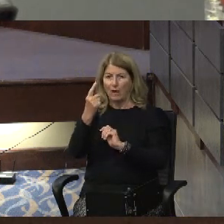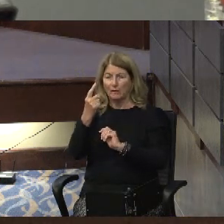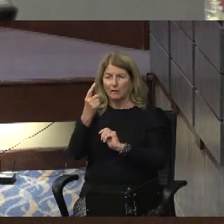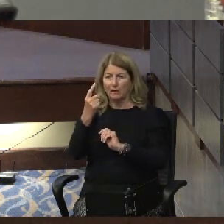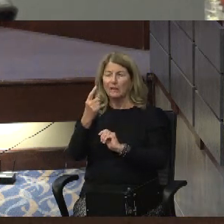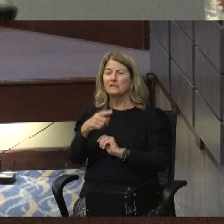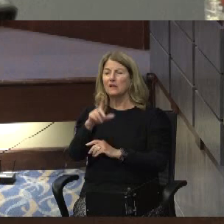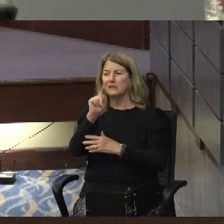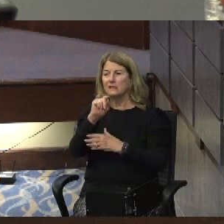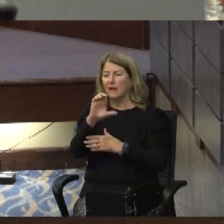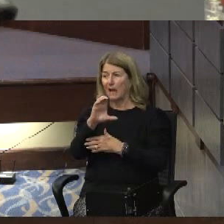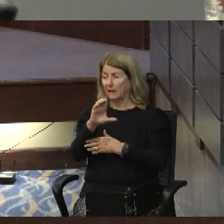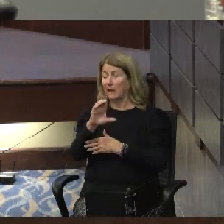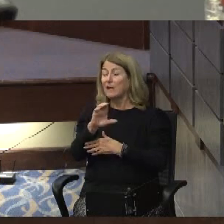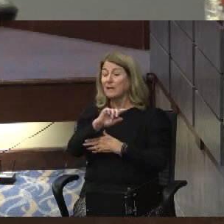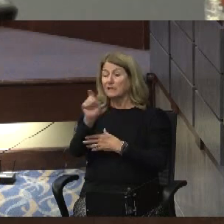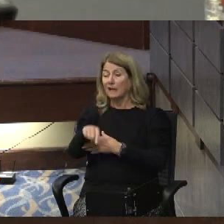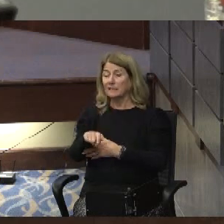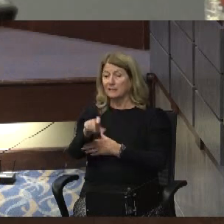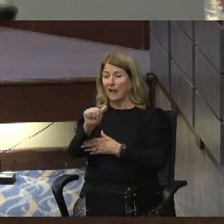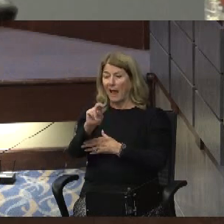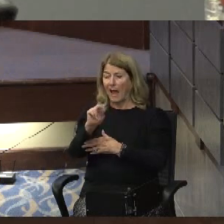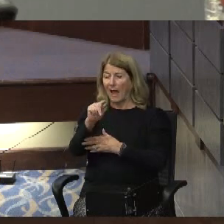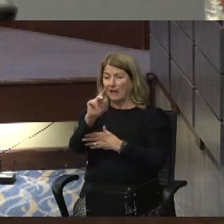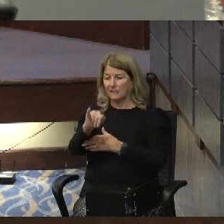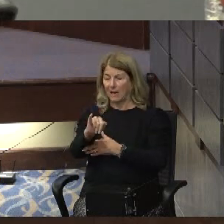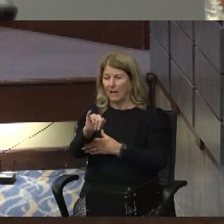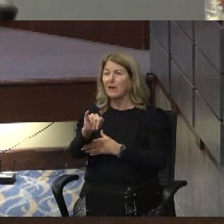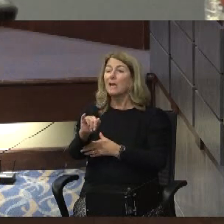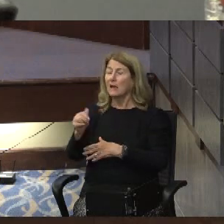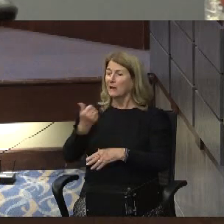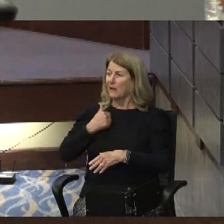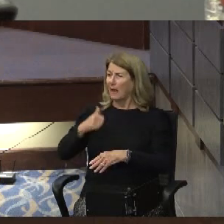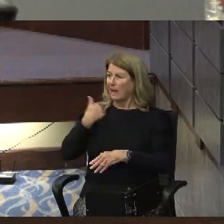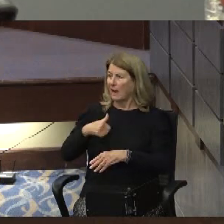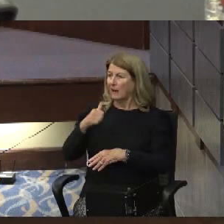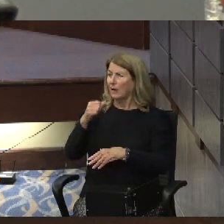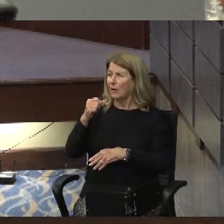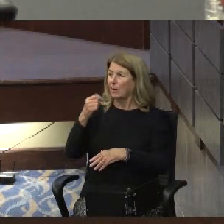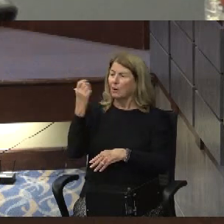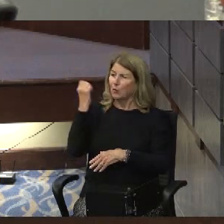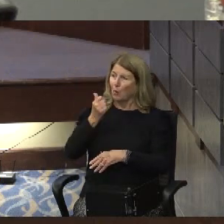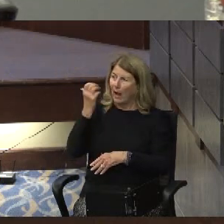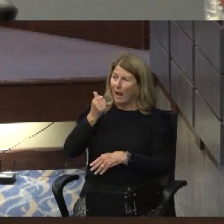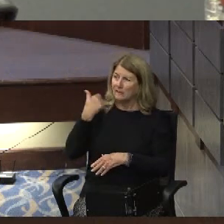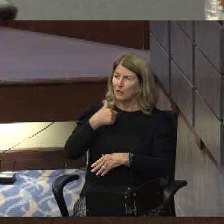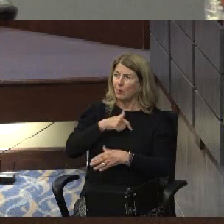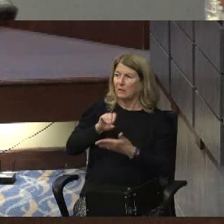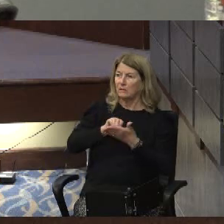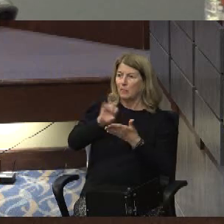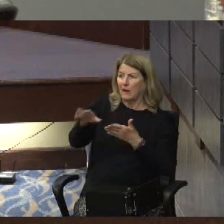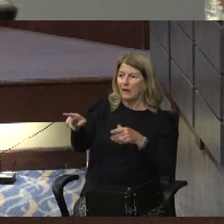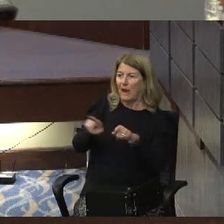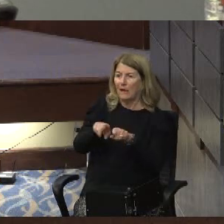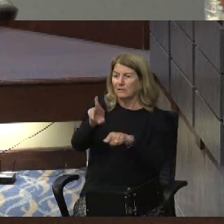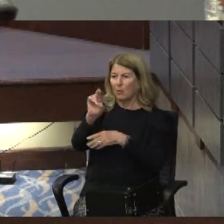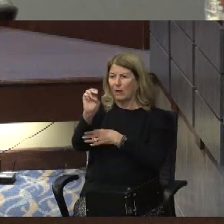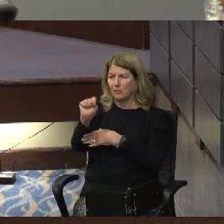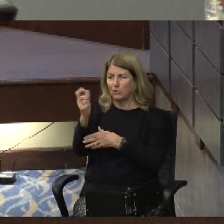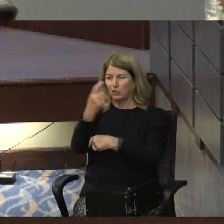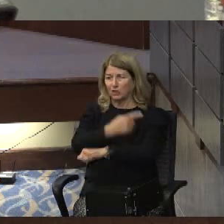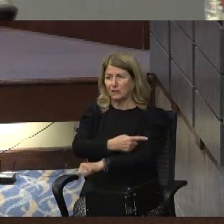TAG grant, Texas Anti-Gang Grant application. We did submit that as a resolution today, Resolution